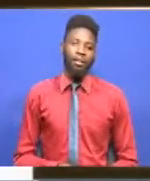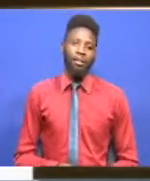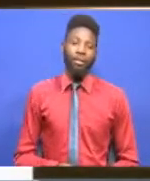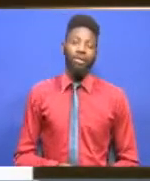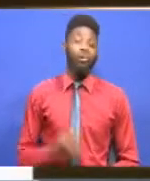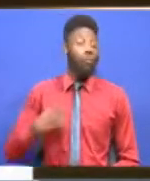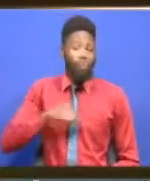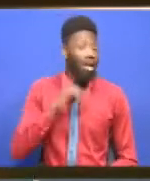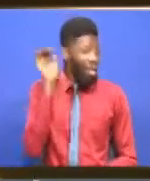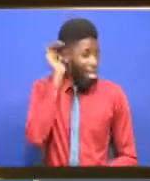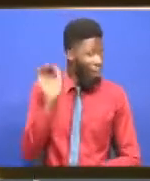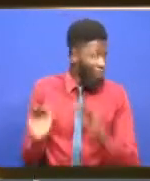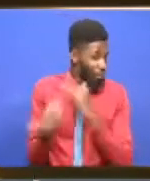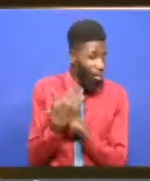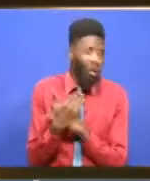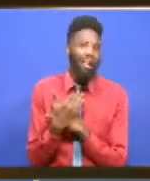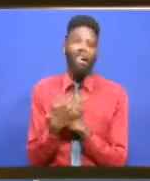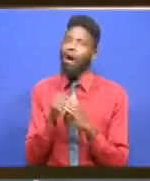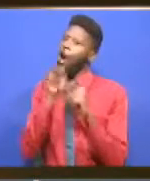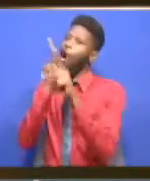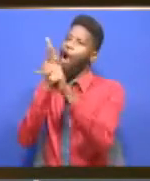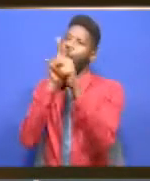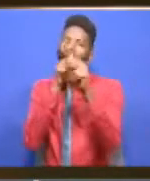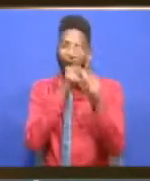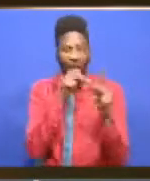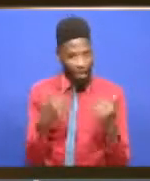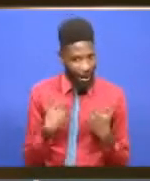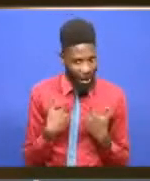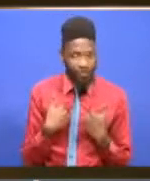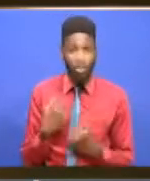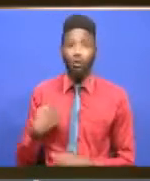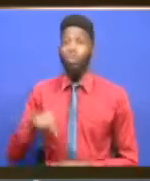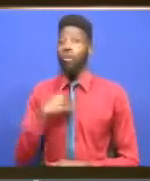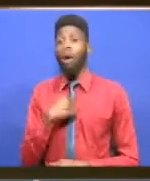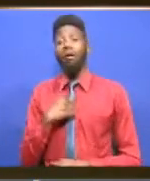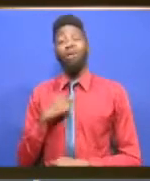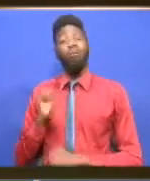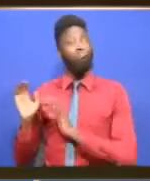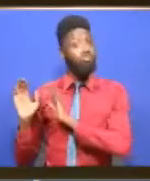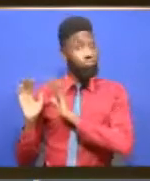Asubuhi kerere nikuja hapa tumepata